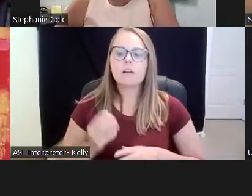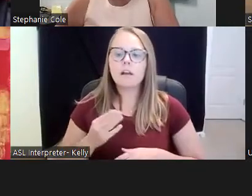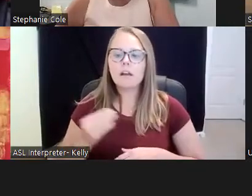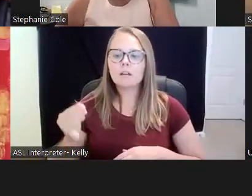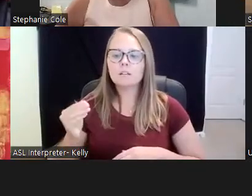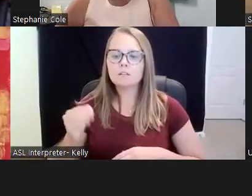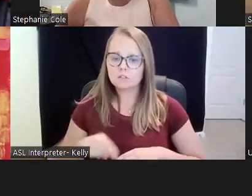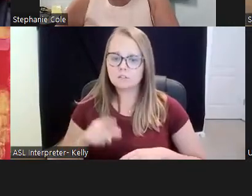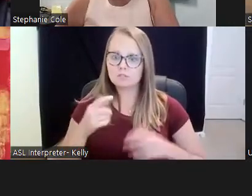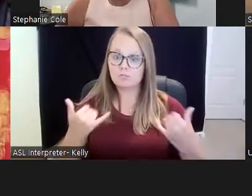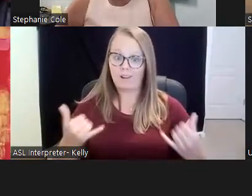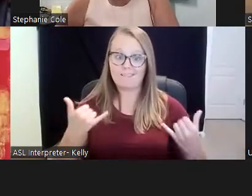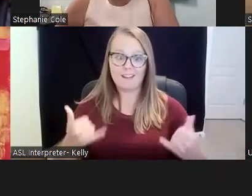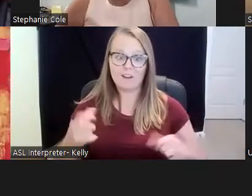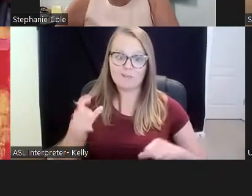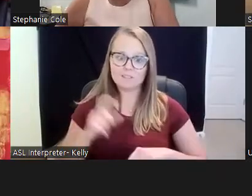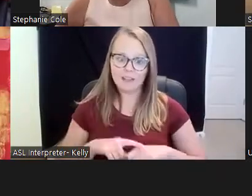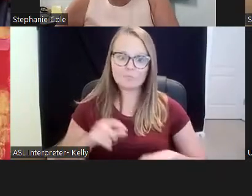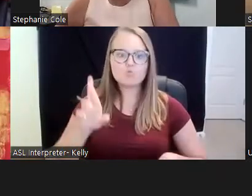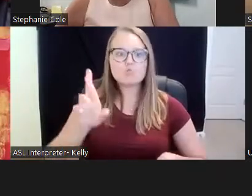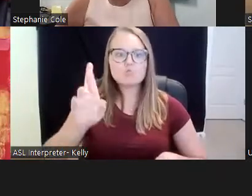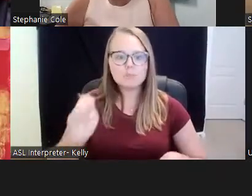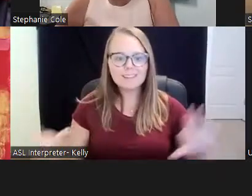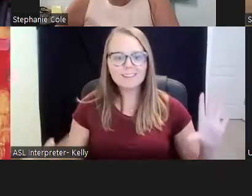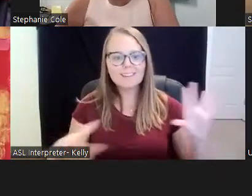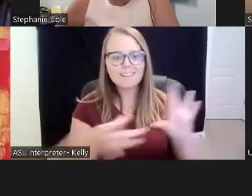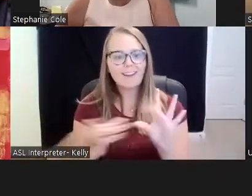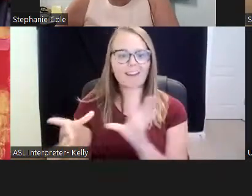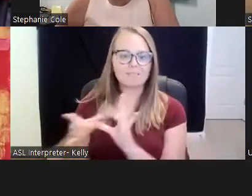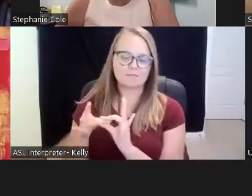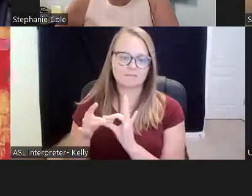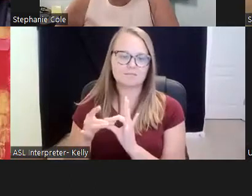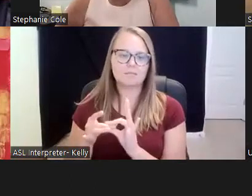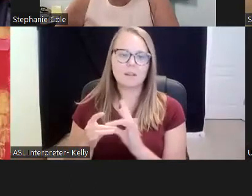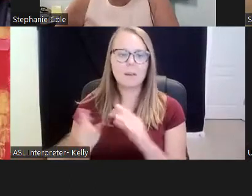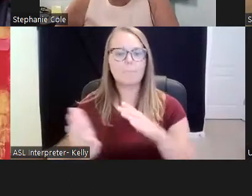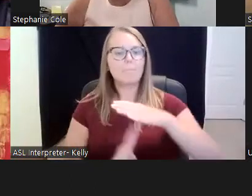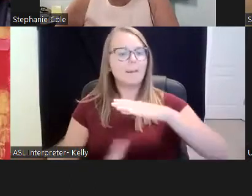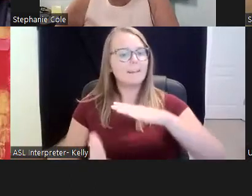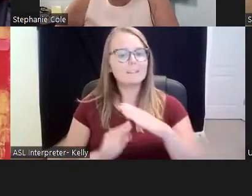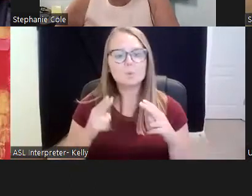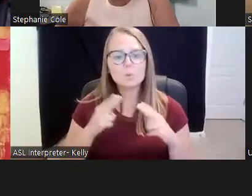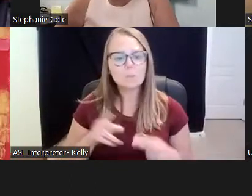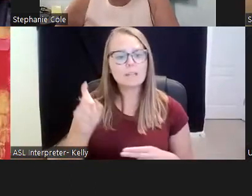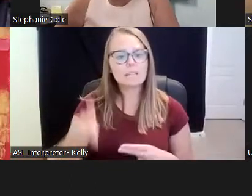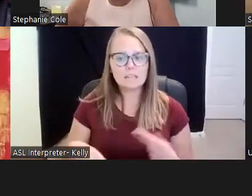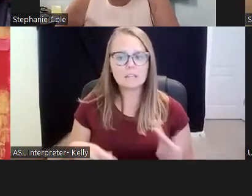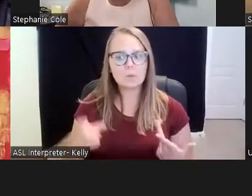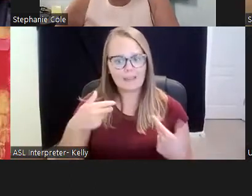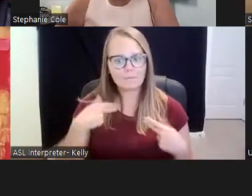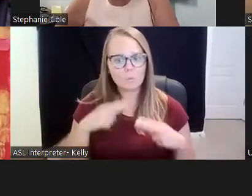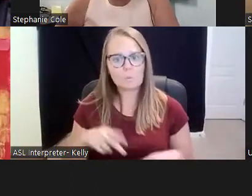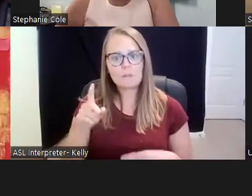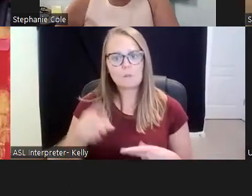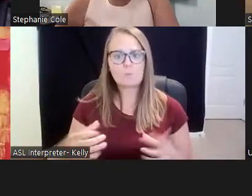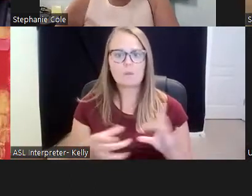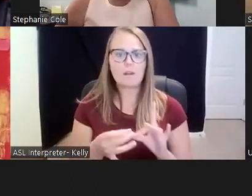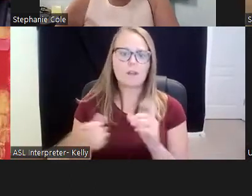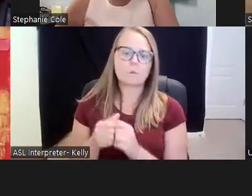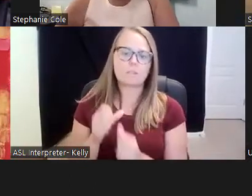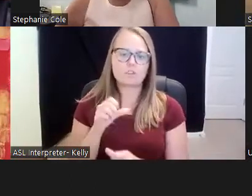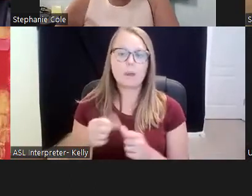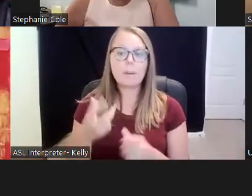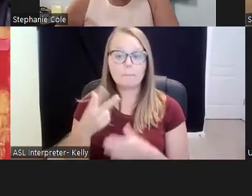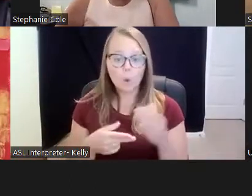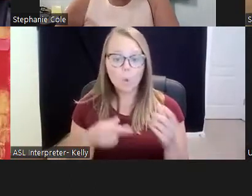it's time to reconnect that is basic human need to connect with each other. And they want, both sides